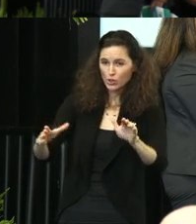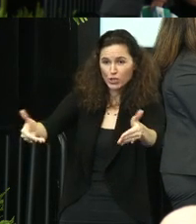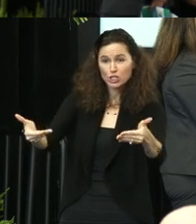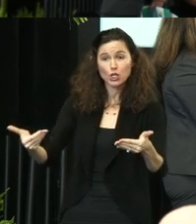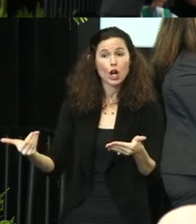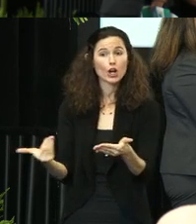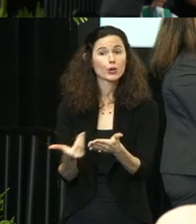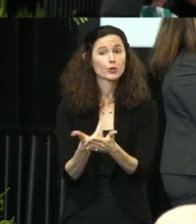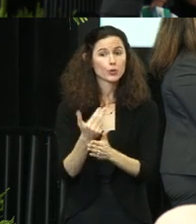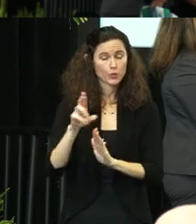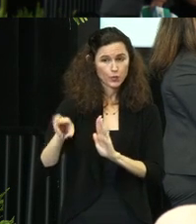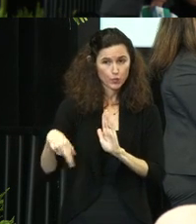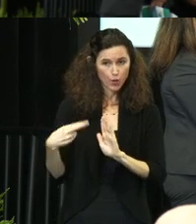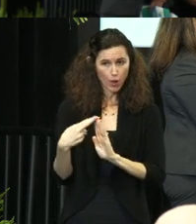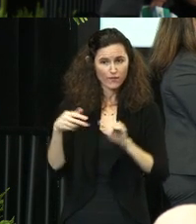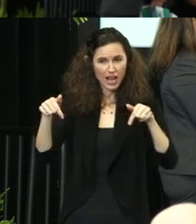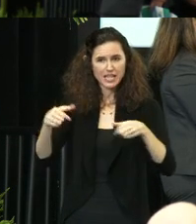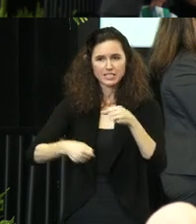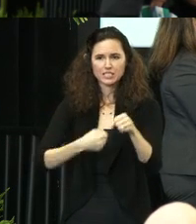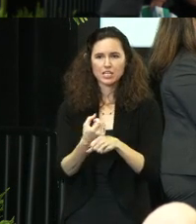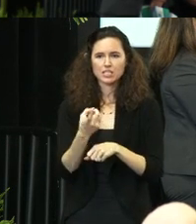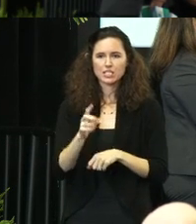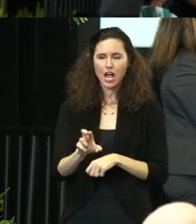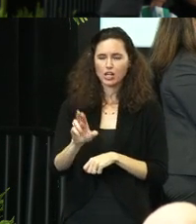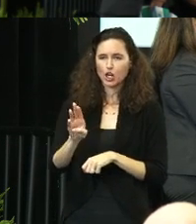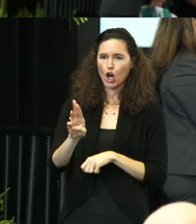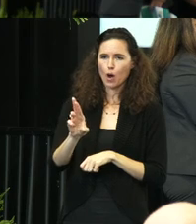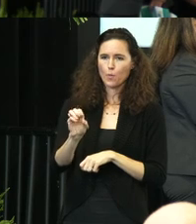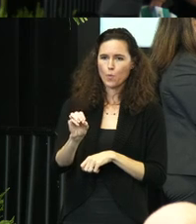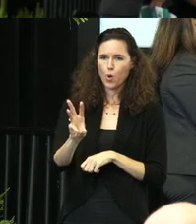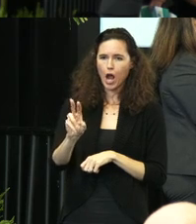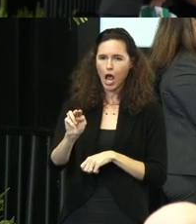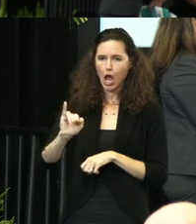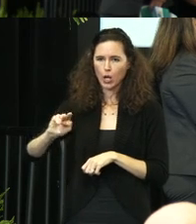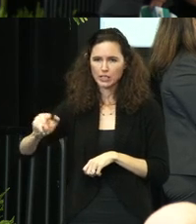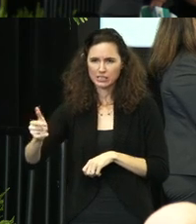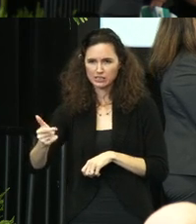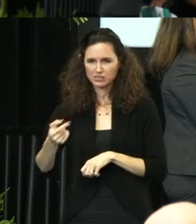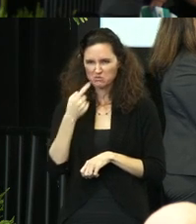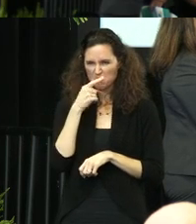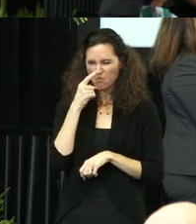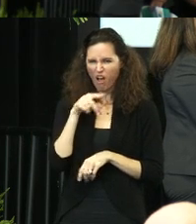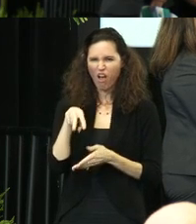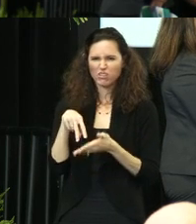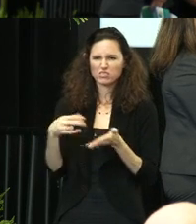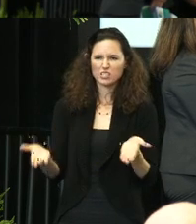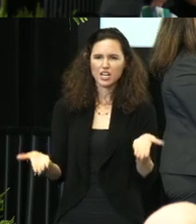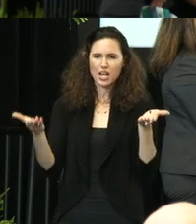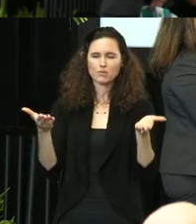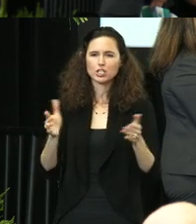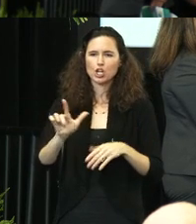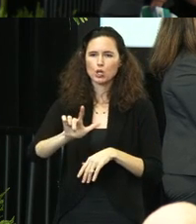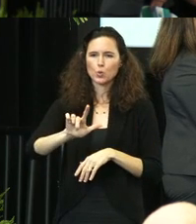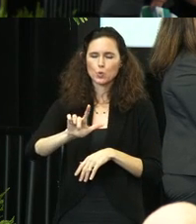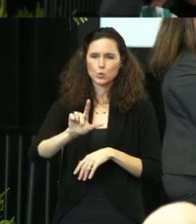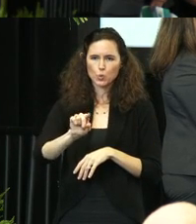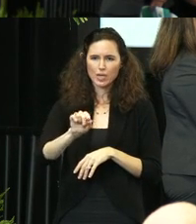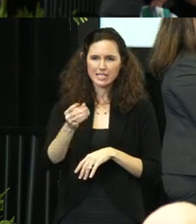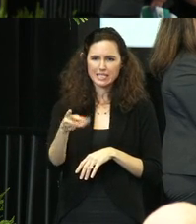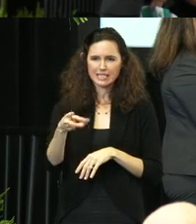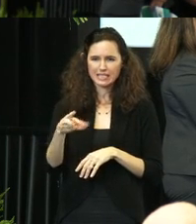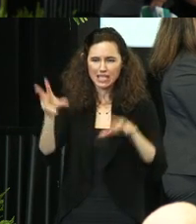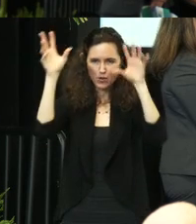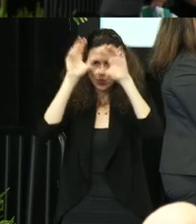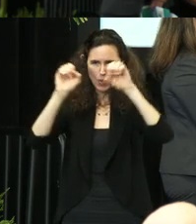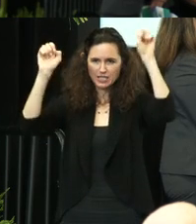role for this year, is Dr. Angela Browning. Dr. Browning, if you'd stand up as well. She is our 2016 Presidential